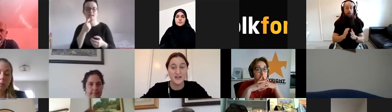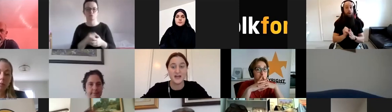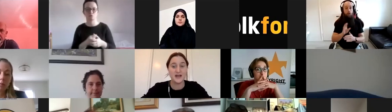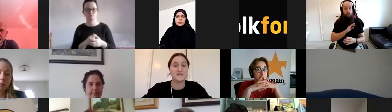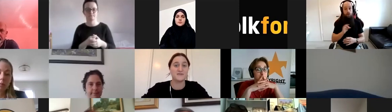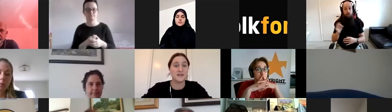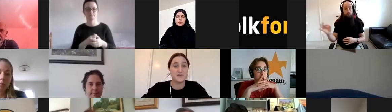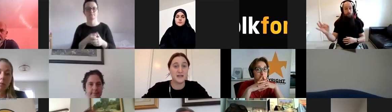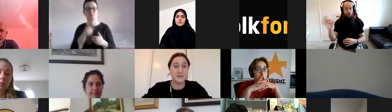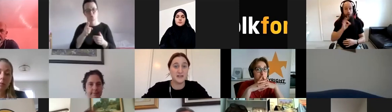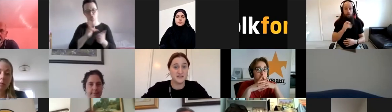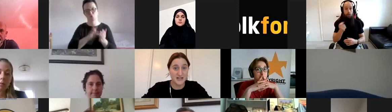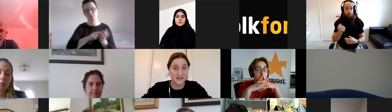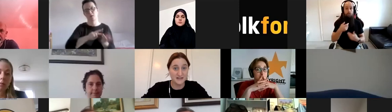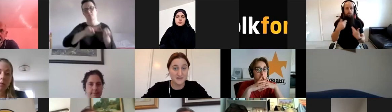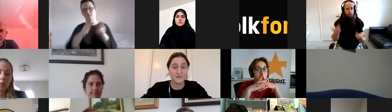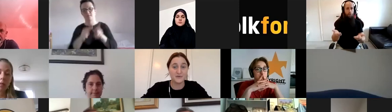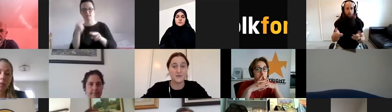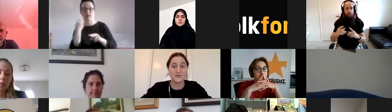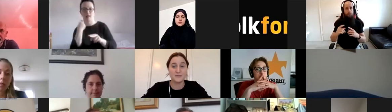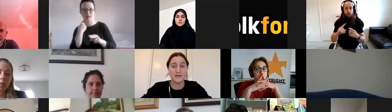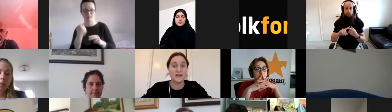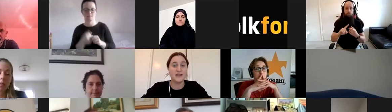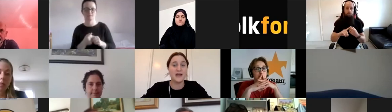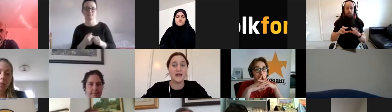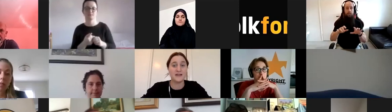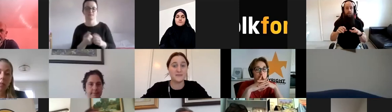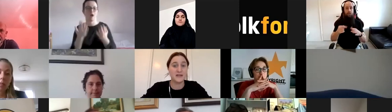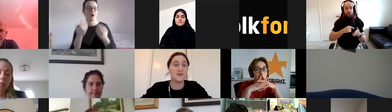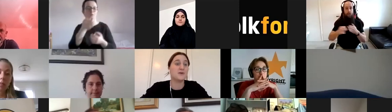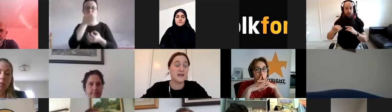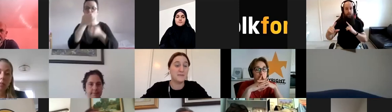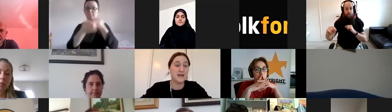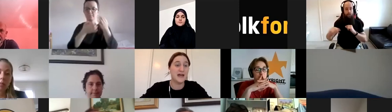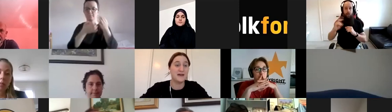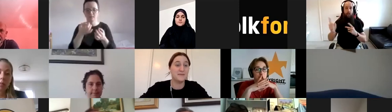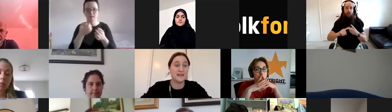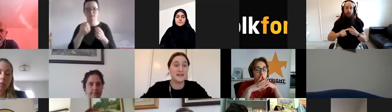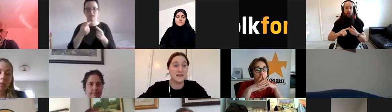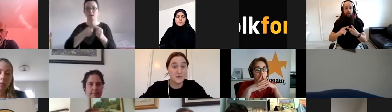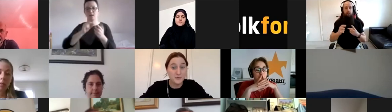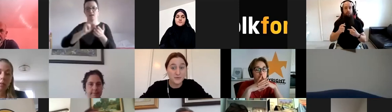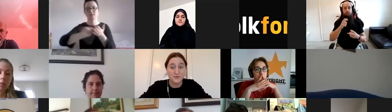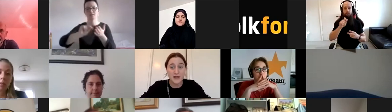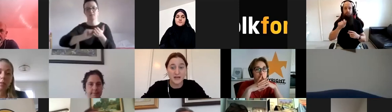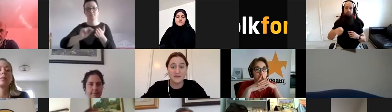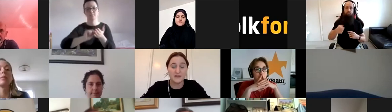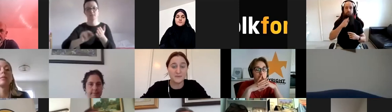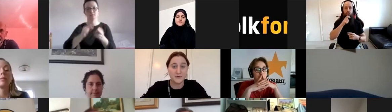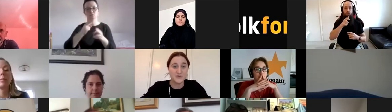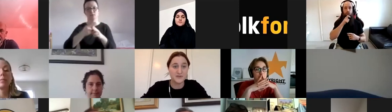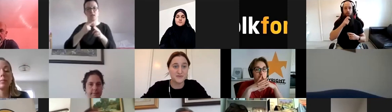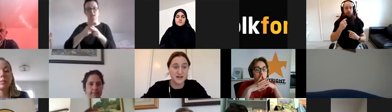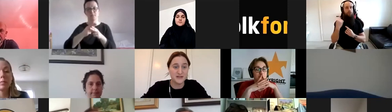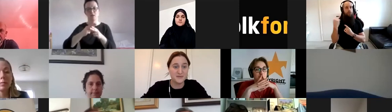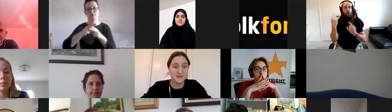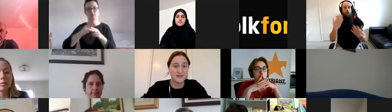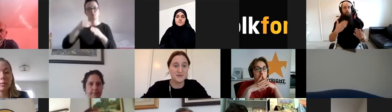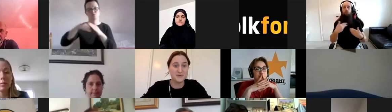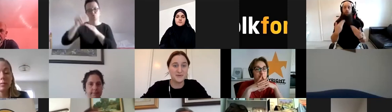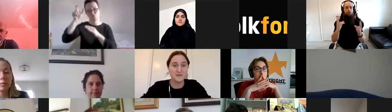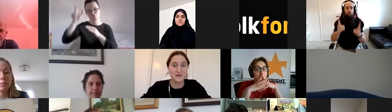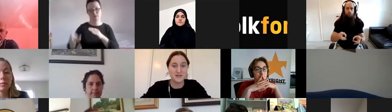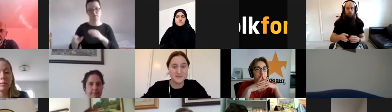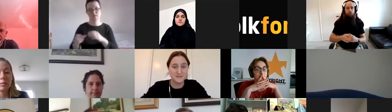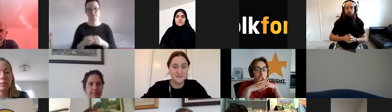question, either write your name in the chat or simply speak your name in the group as well. That works just fine, and we'll